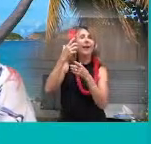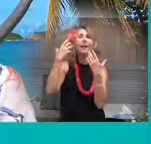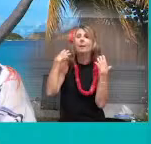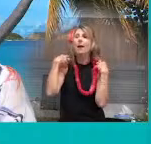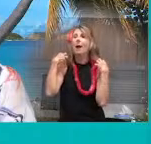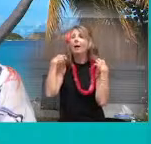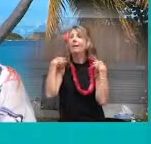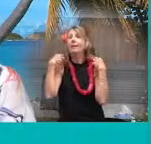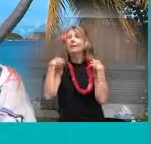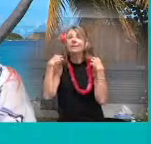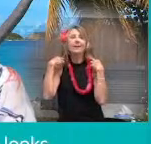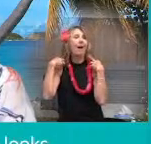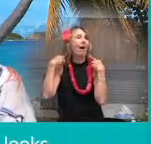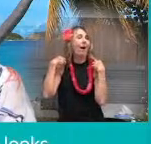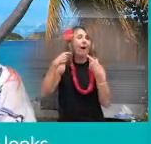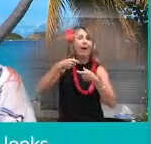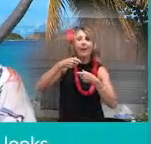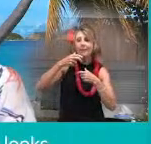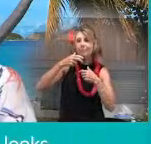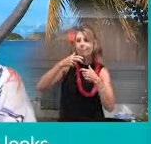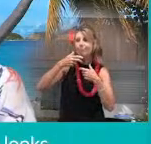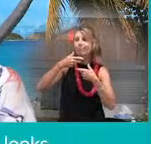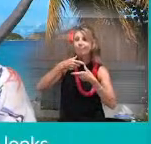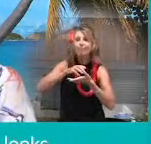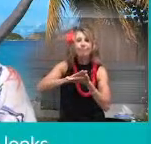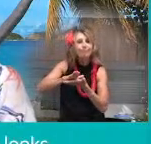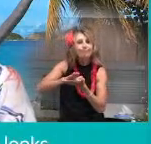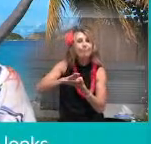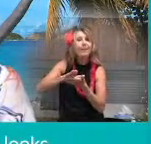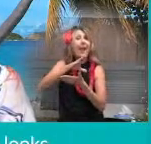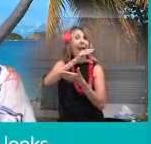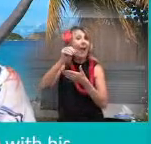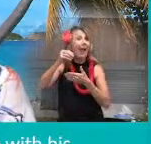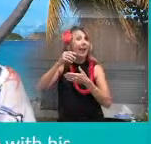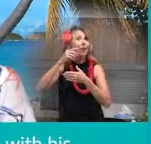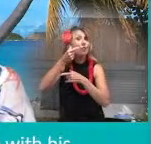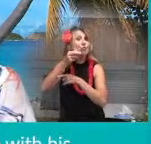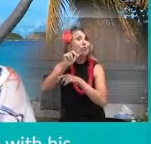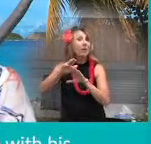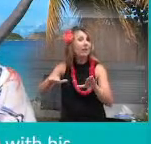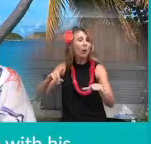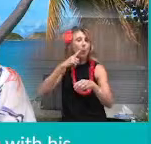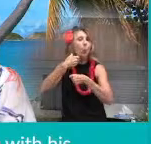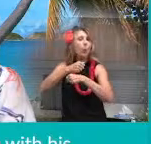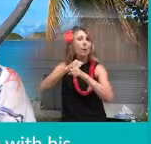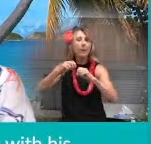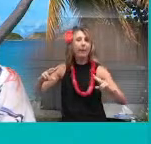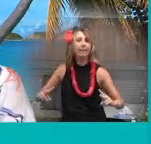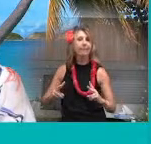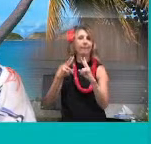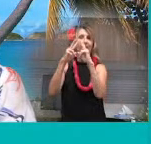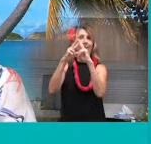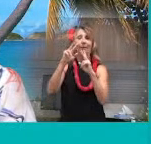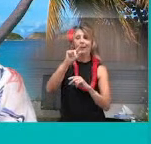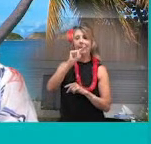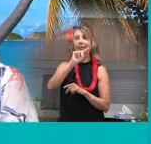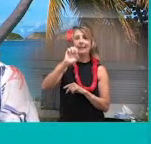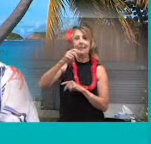projects, like building a teepee for his grandchildren. He also looks forward to spending more time with his wife.